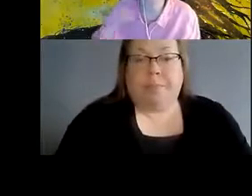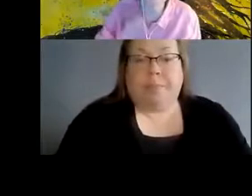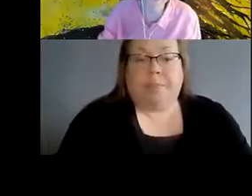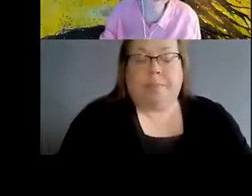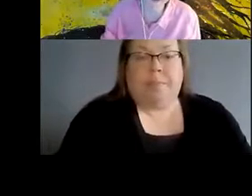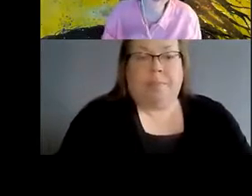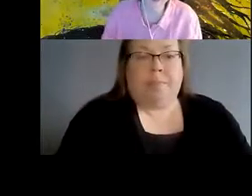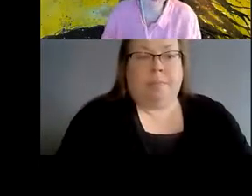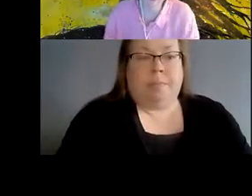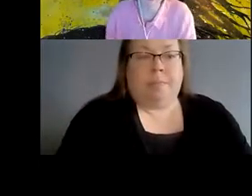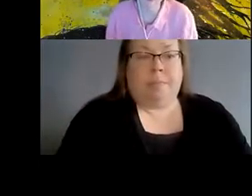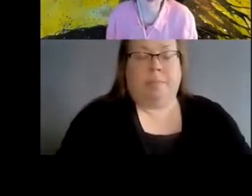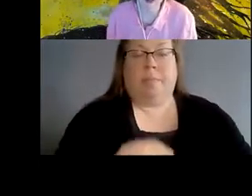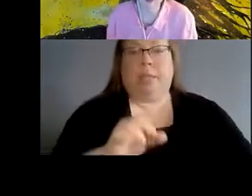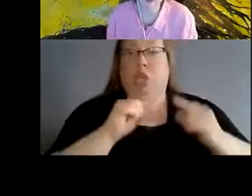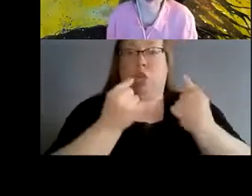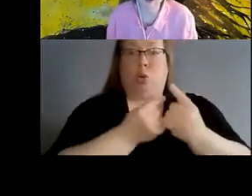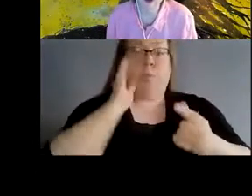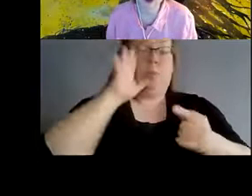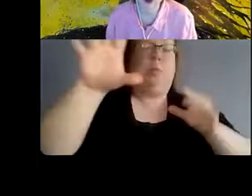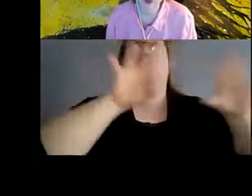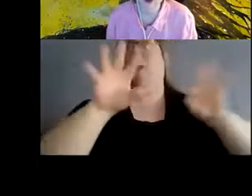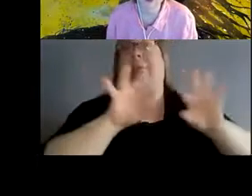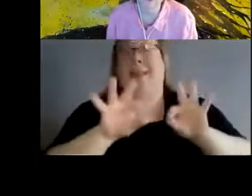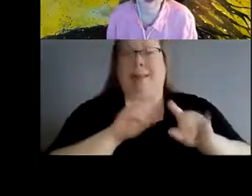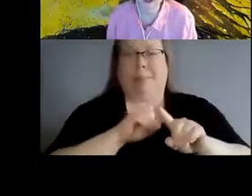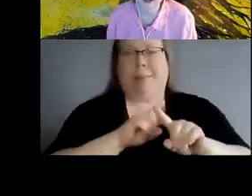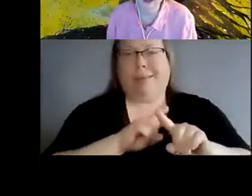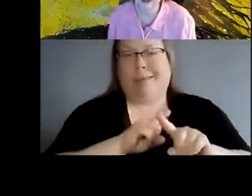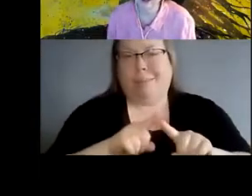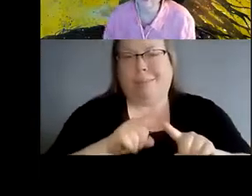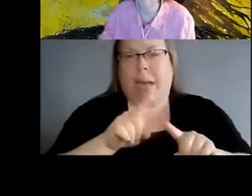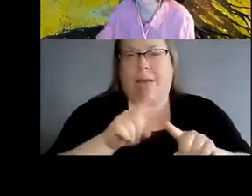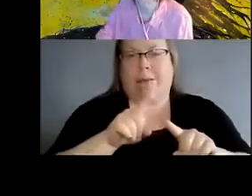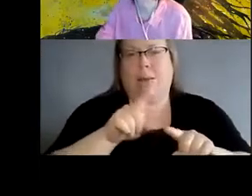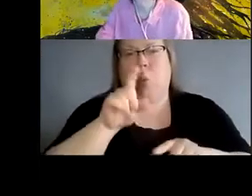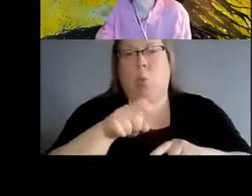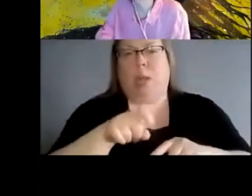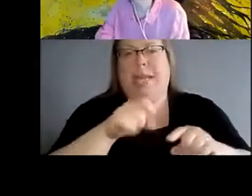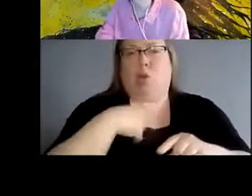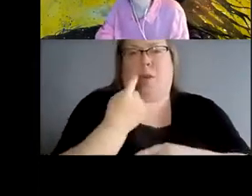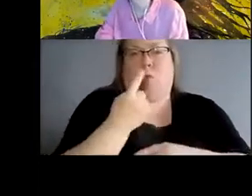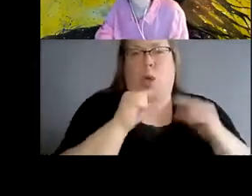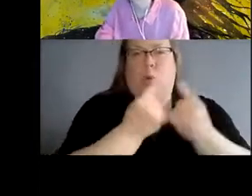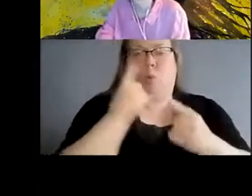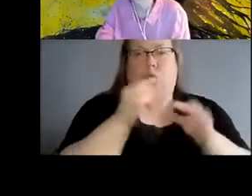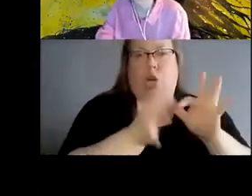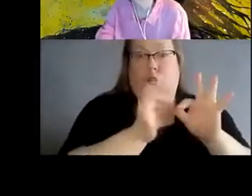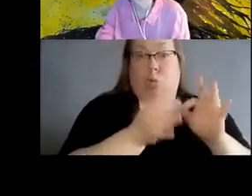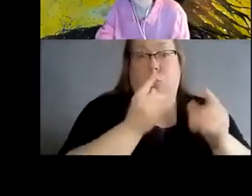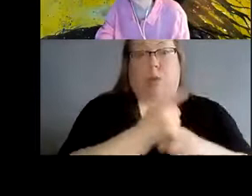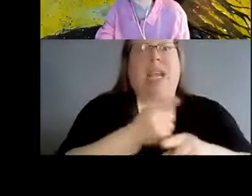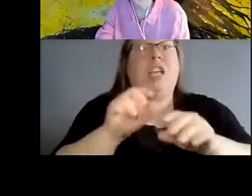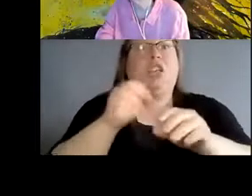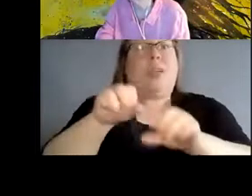going to place people in the groups with interpreters if needed. Yeah, if you can put your name into